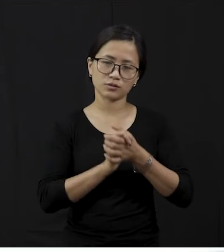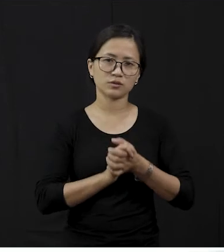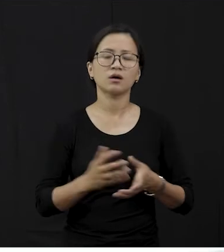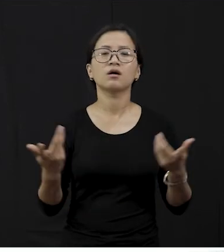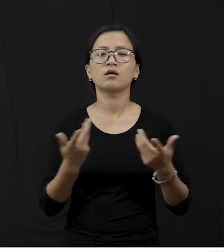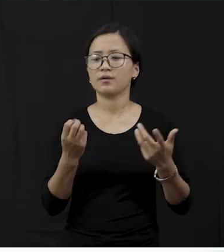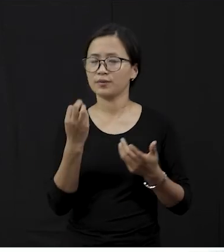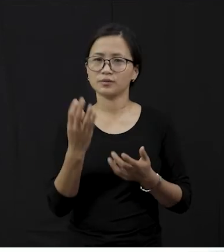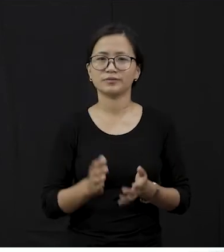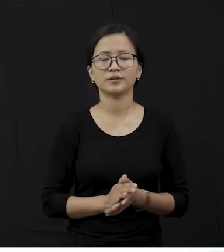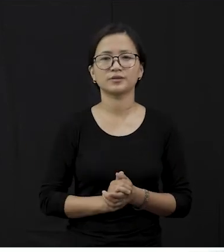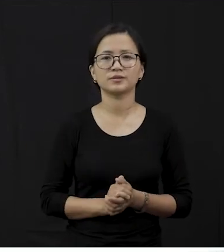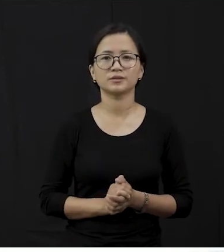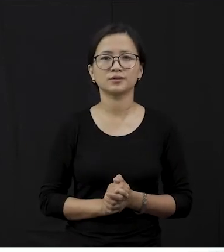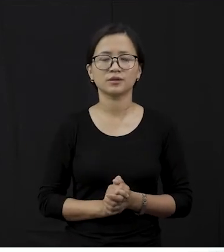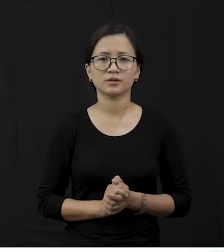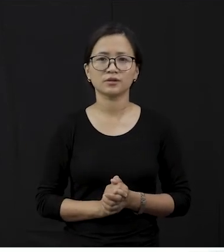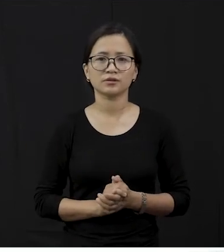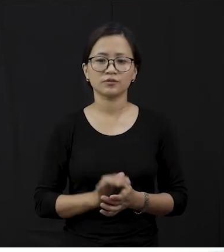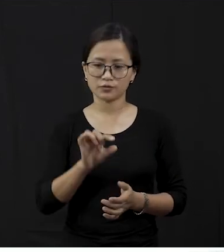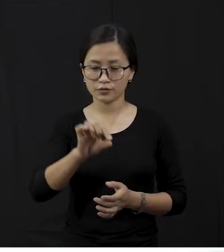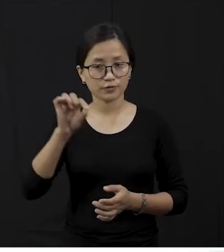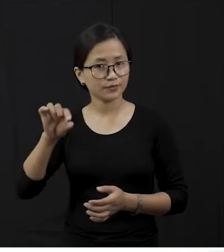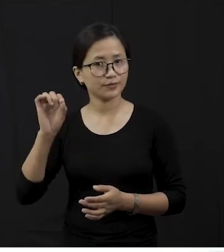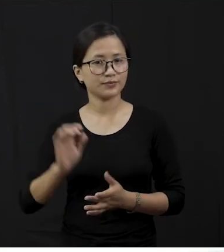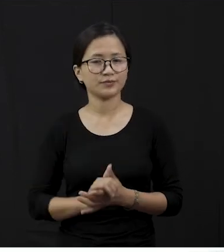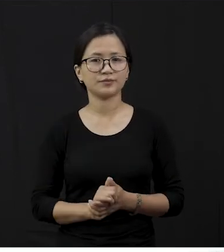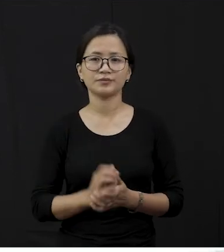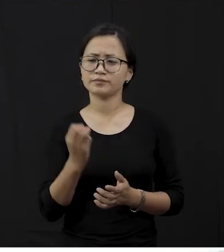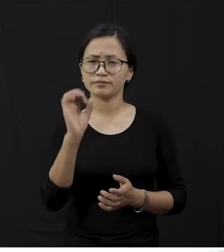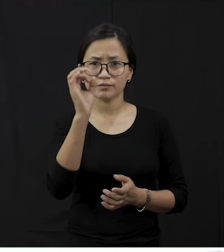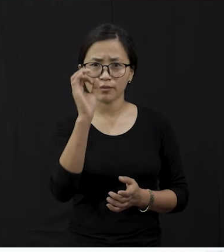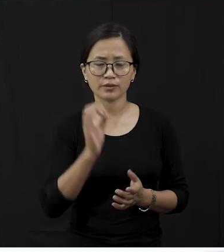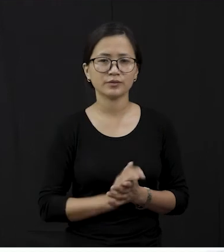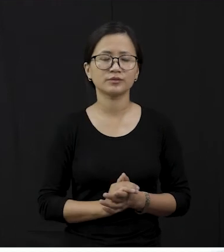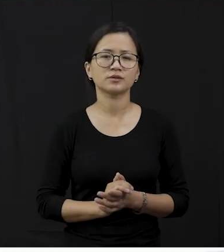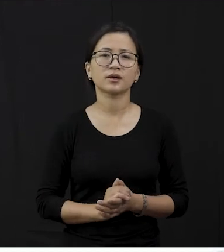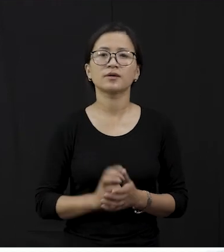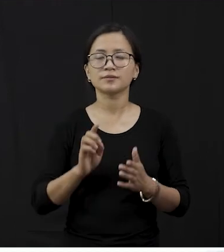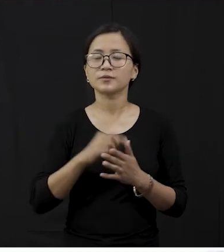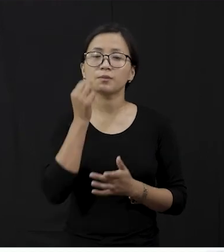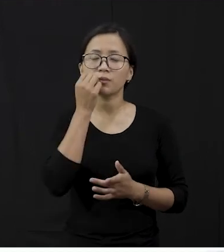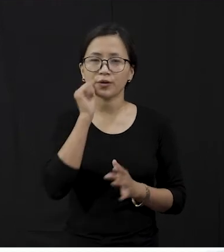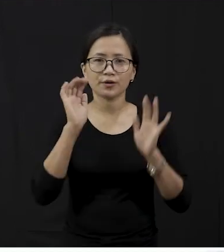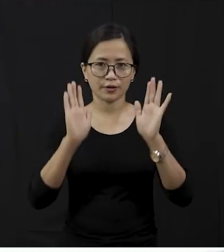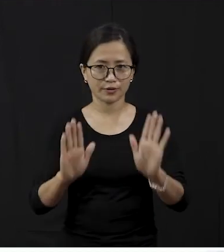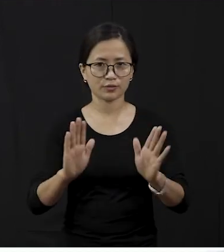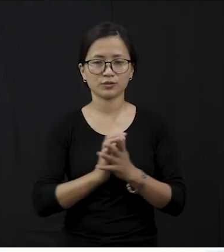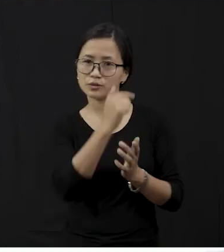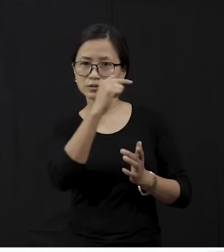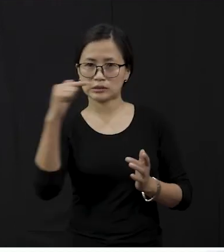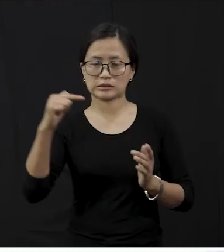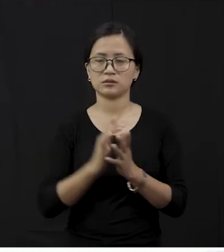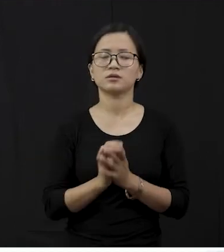James have now? For finding the marbles that James have, we want to subtract